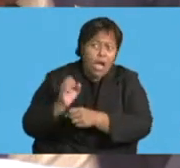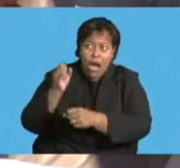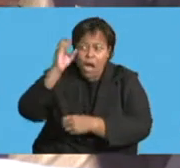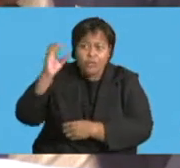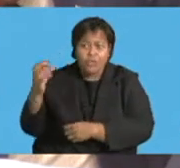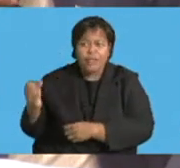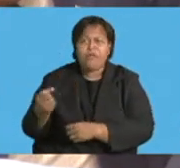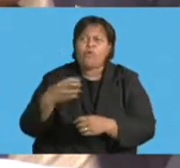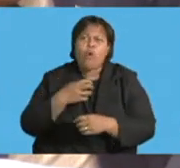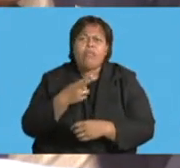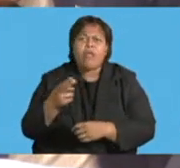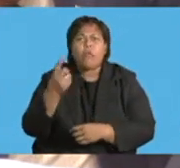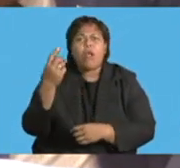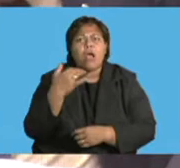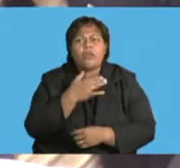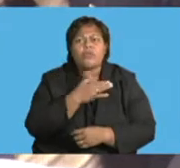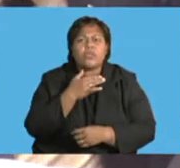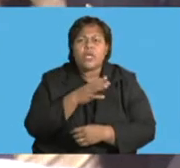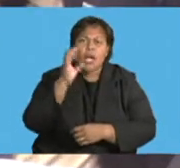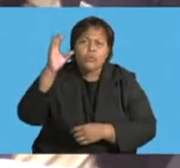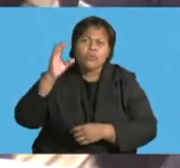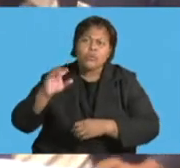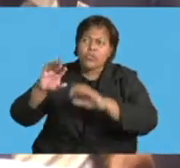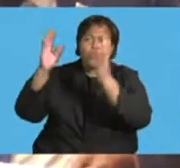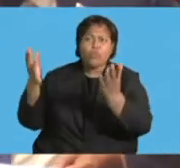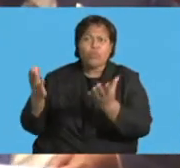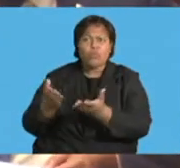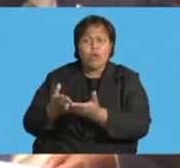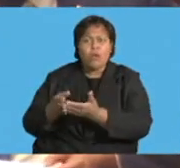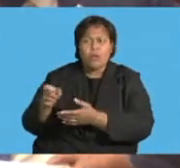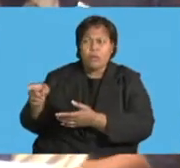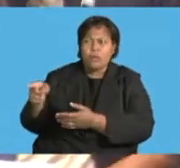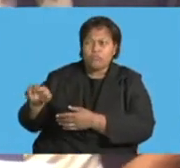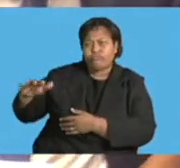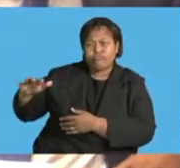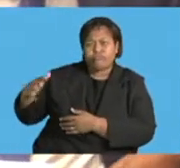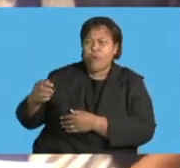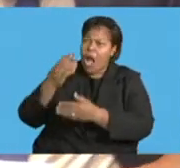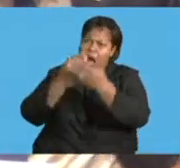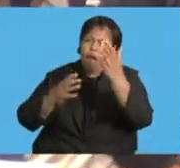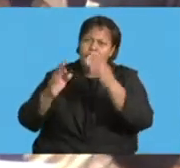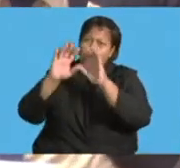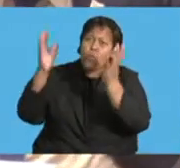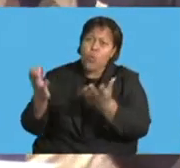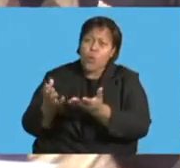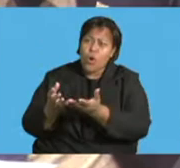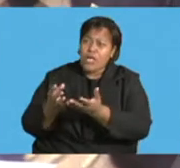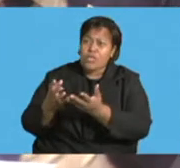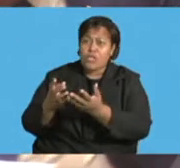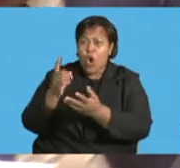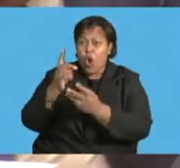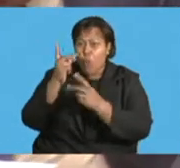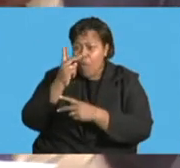the world that have had a dengue epidemic. And it's estimated that half of the world's population is now at risk from